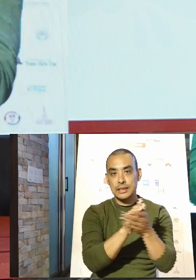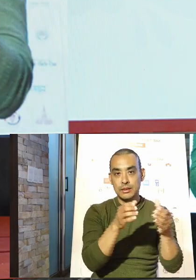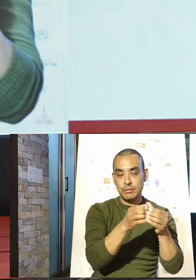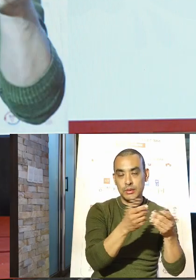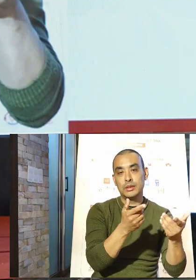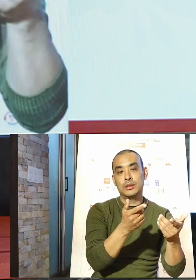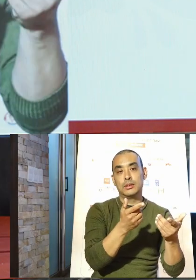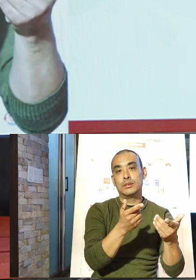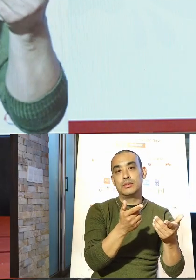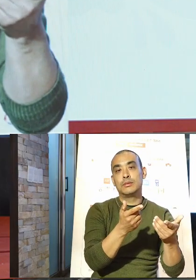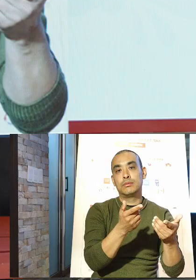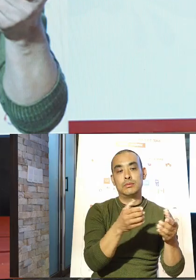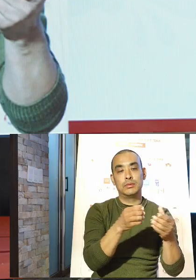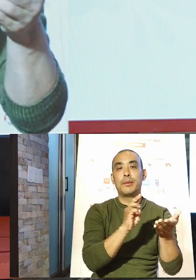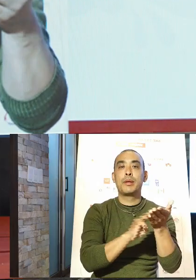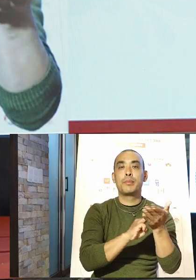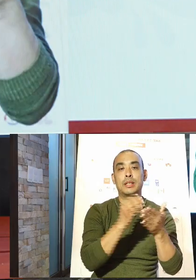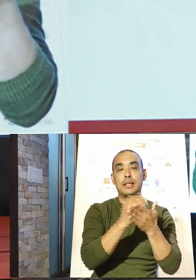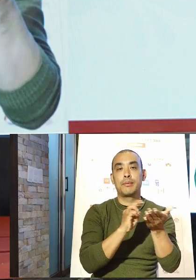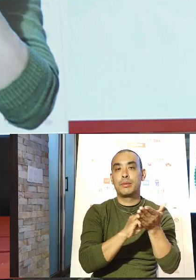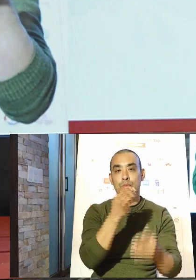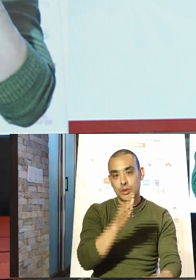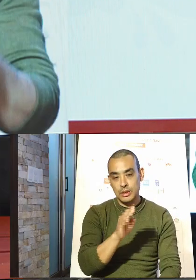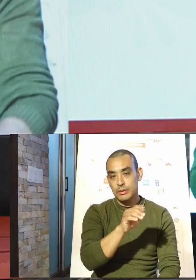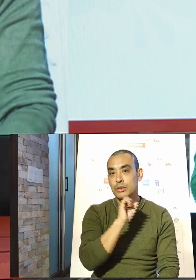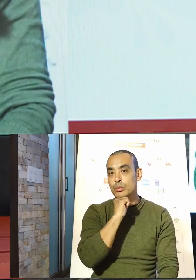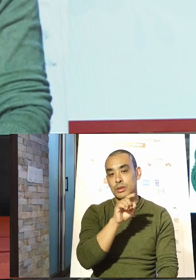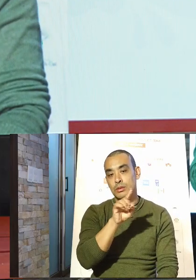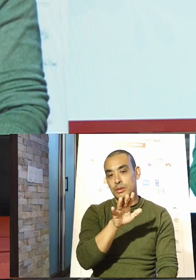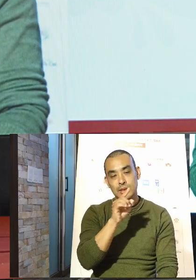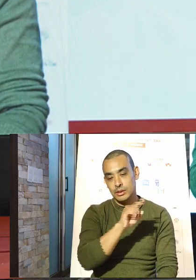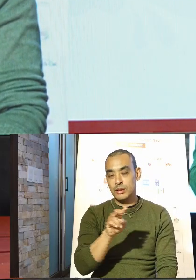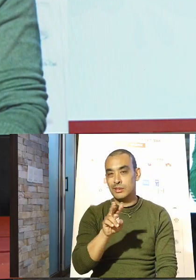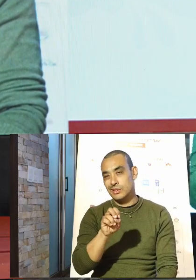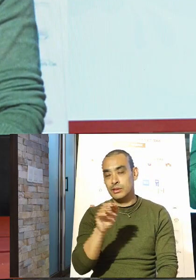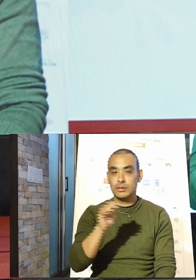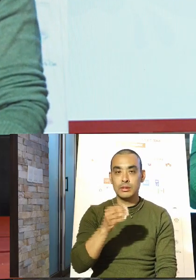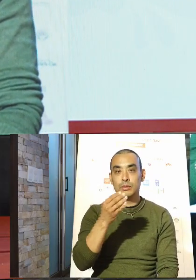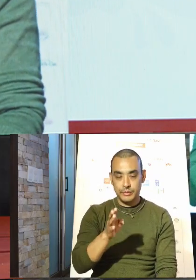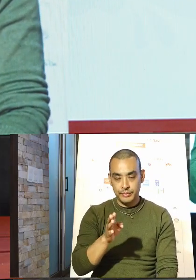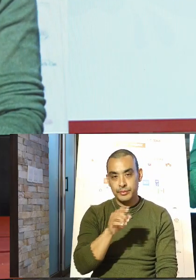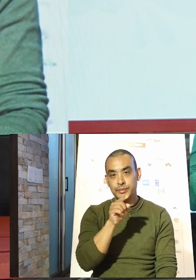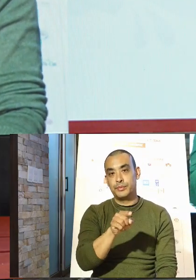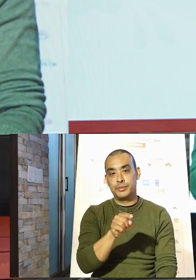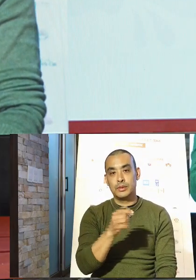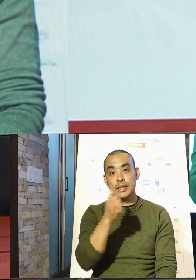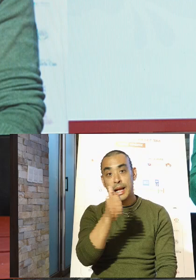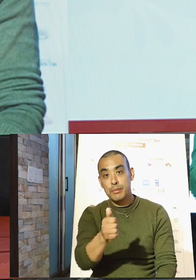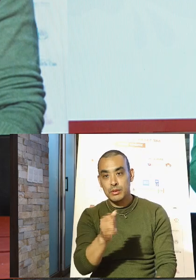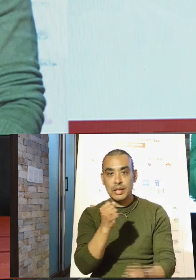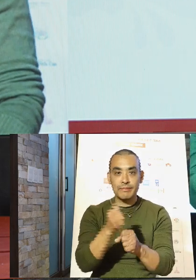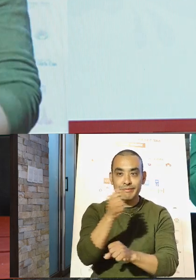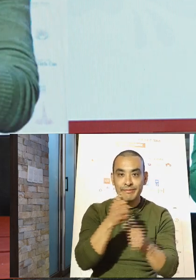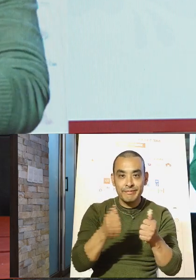those like a member of the program, those who are in the age group of 15 to 18 years. And the youth champions are those